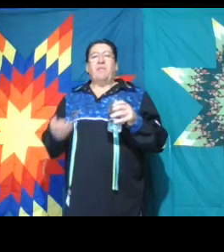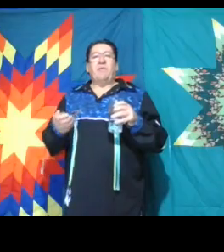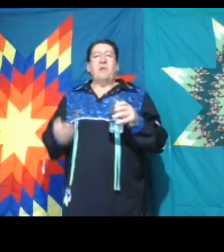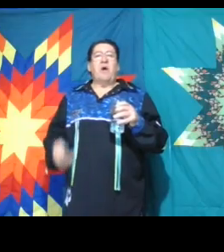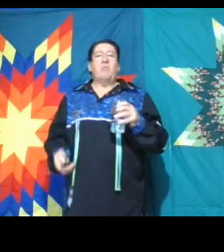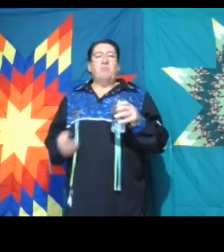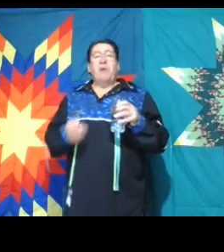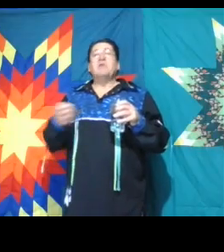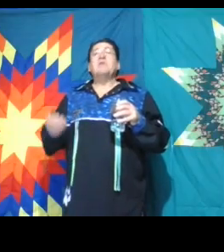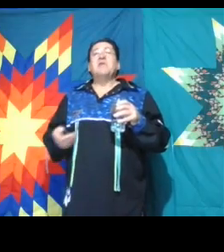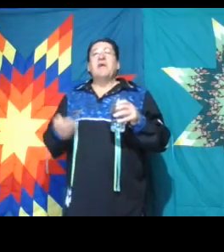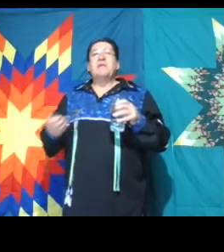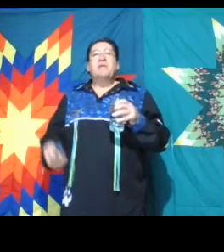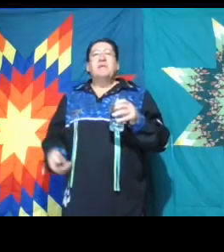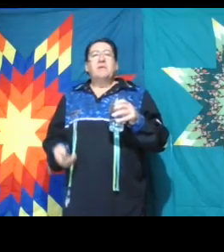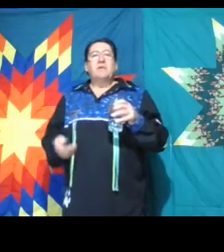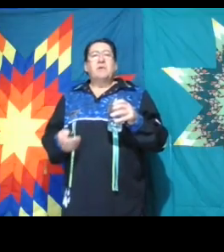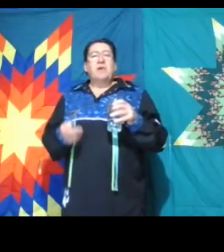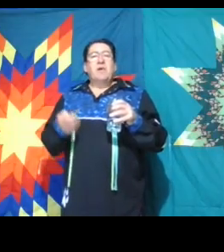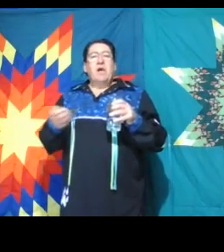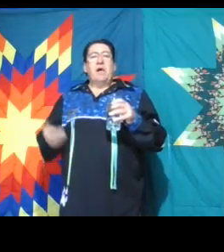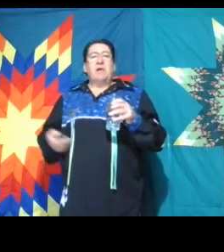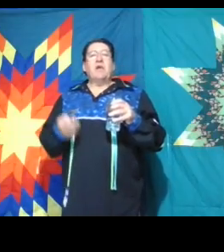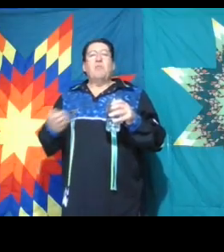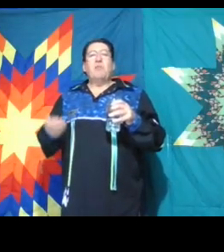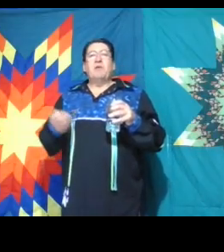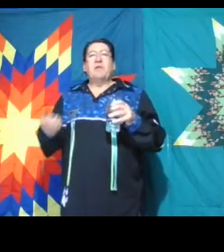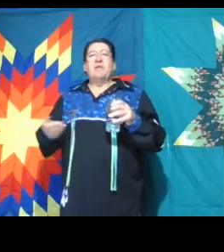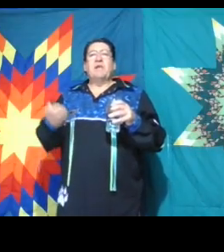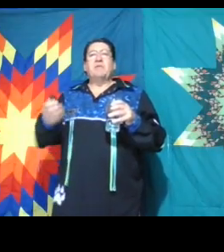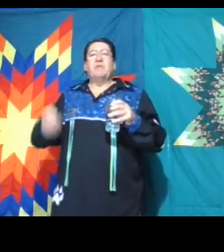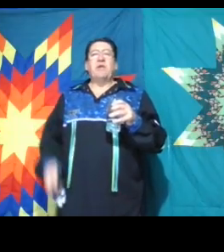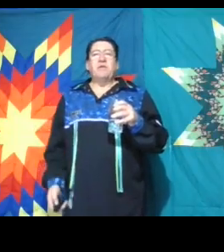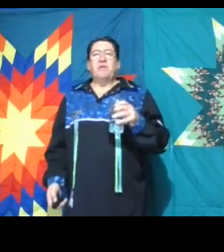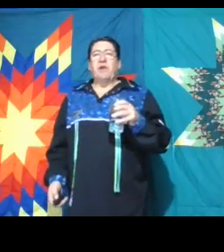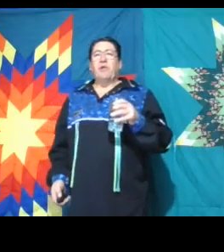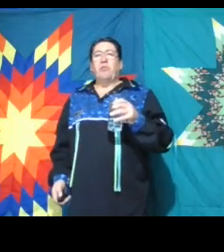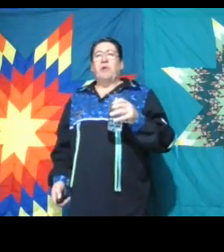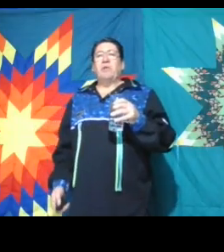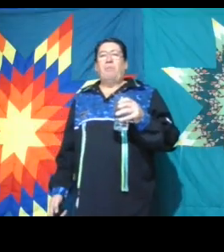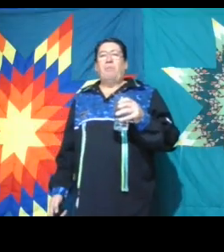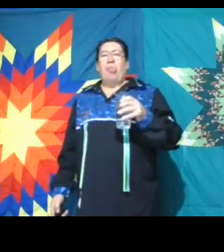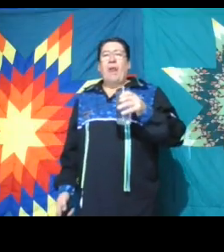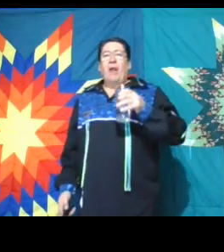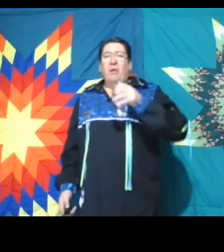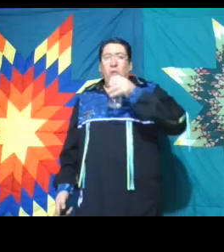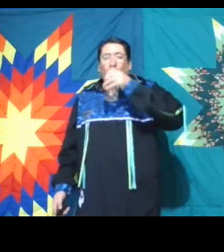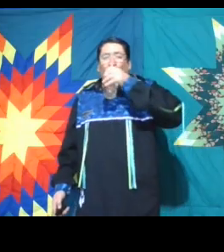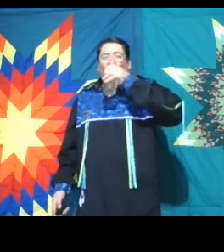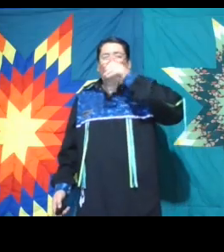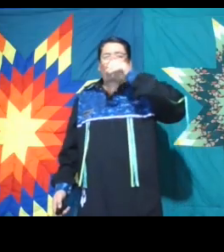have a lot better chances or a lot better success within your recruitment.